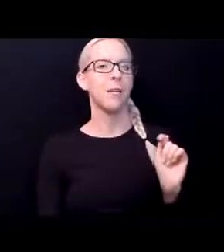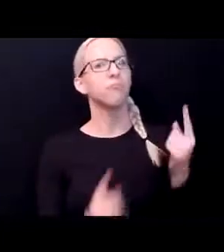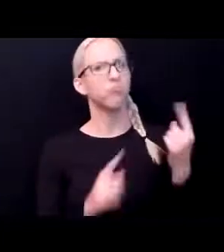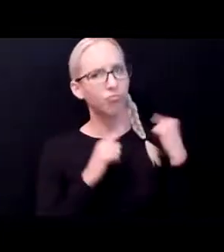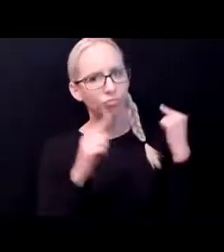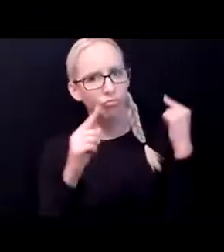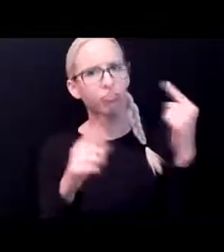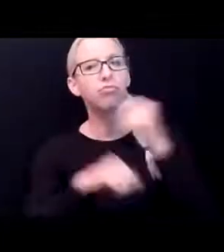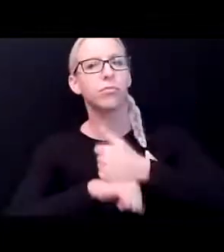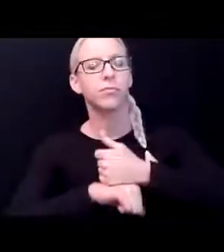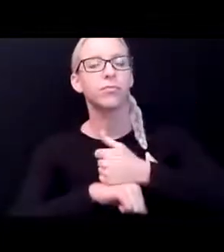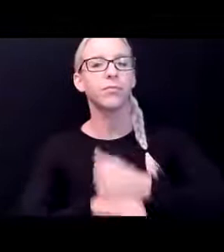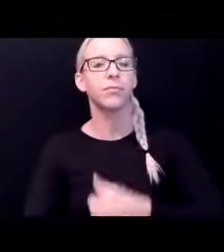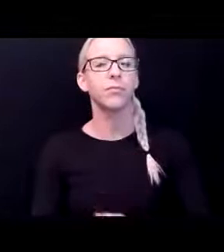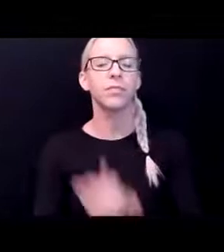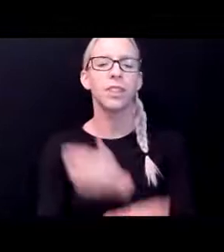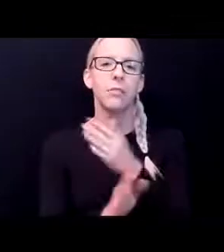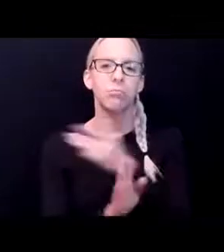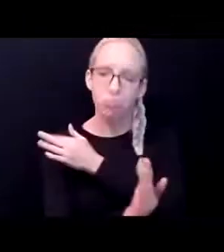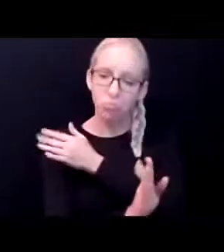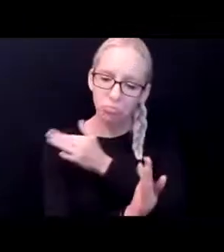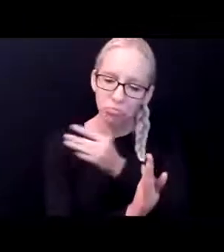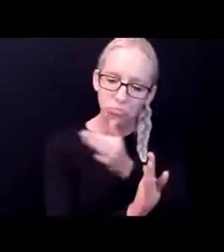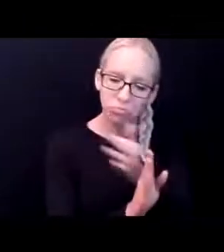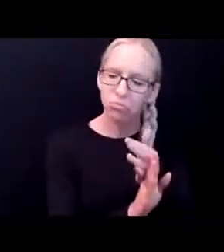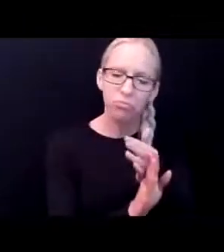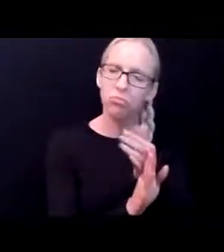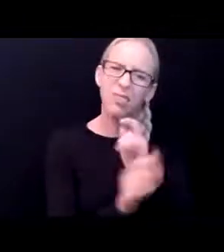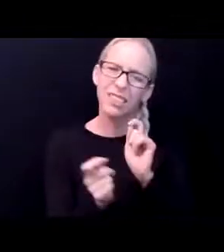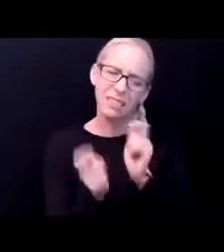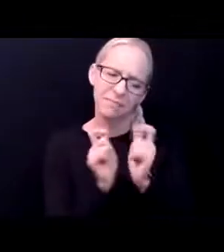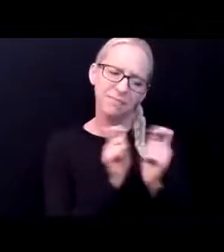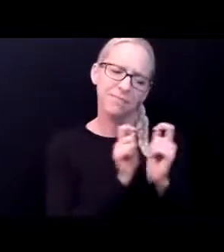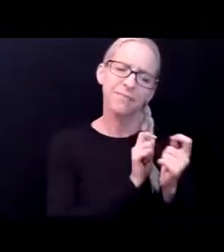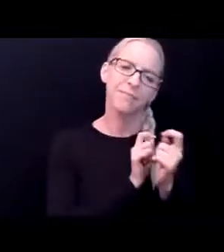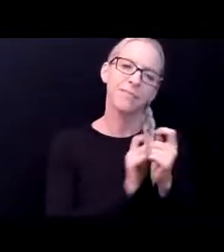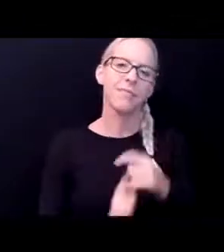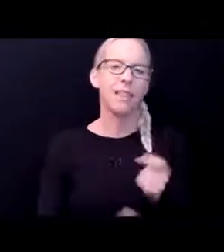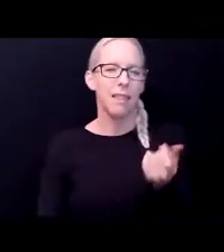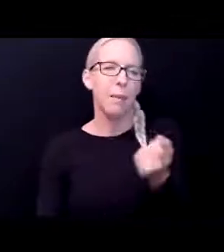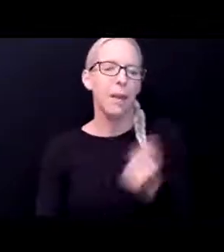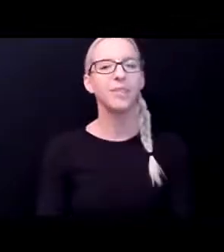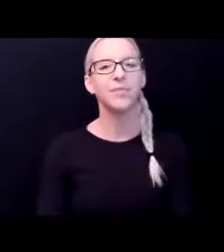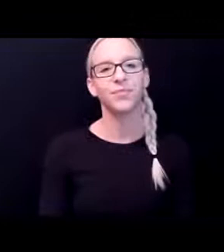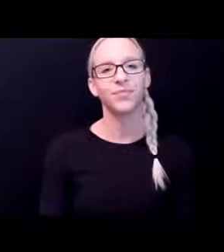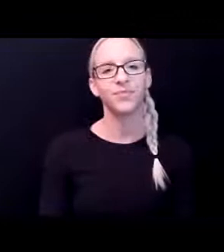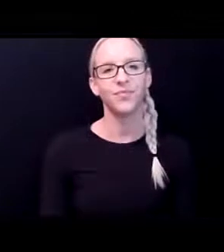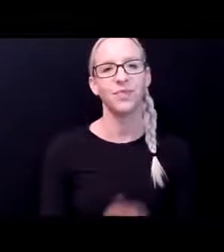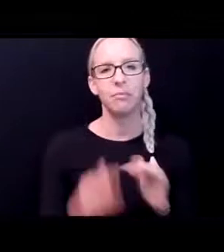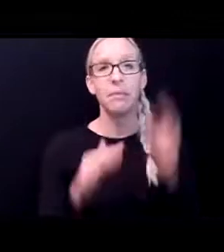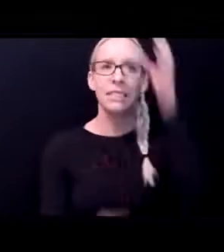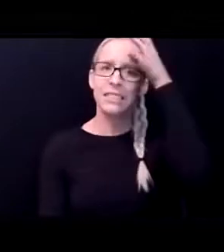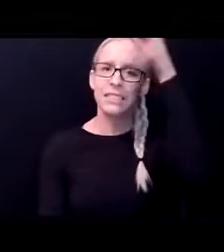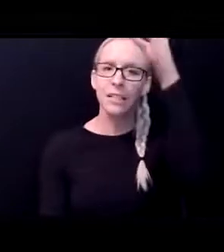and haven't really changed a whole lot. There's been a few little modifications through the years, but the basic concept and the idea